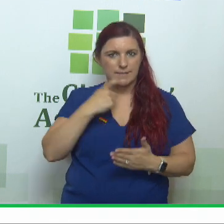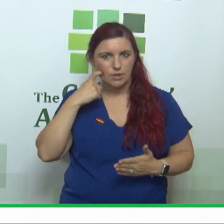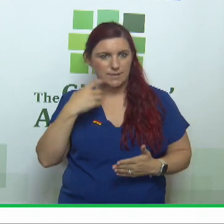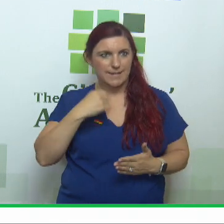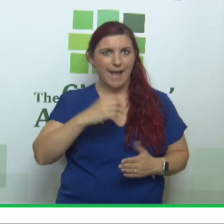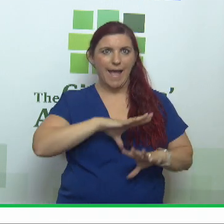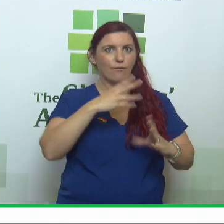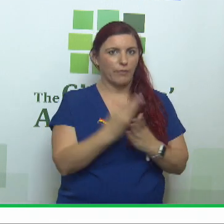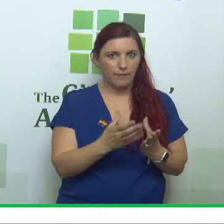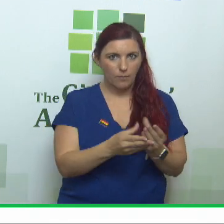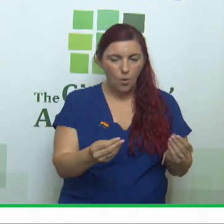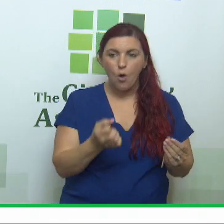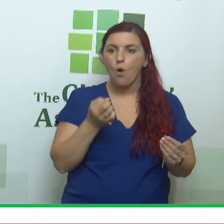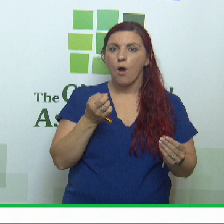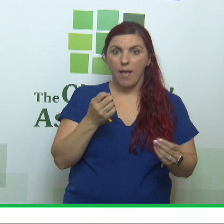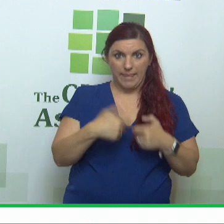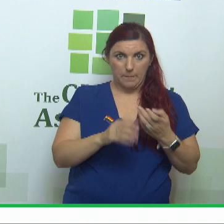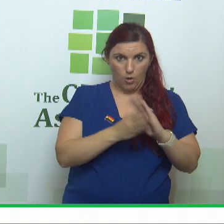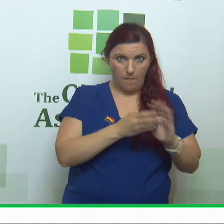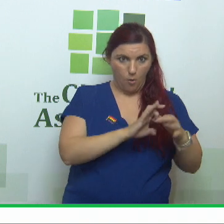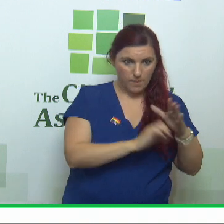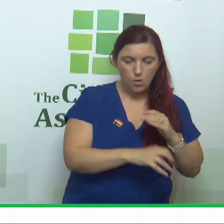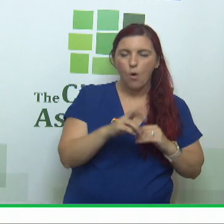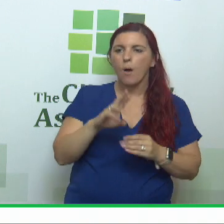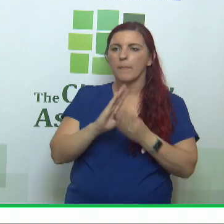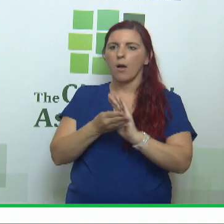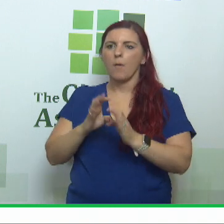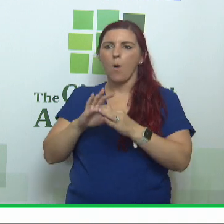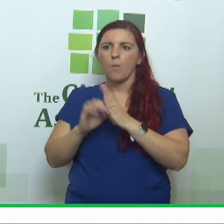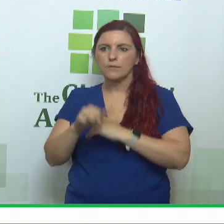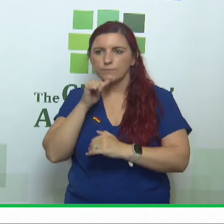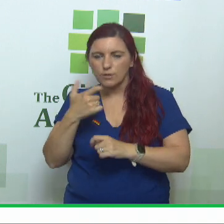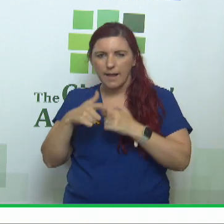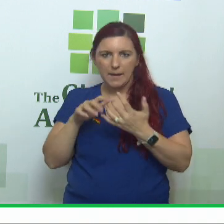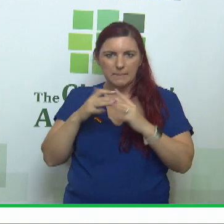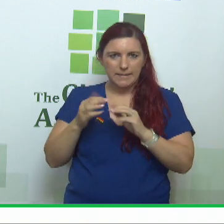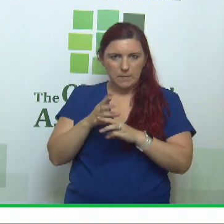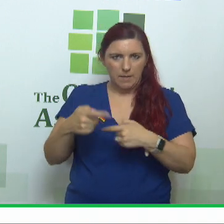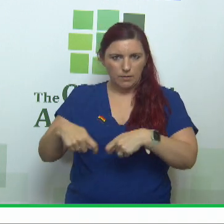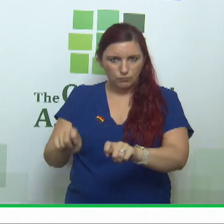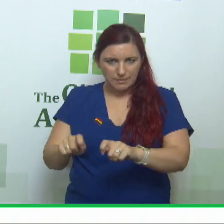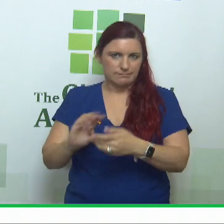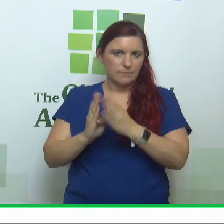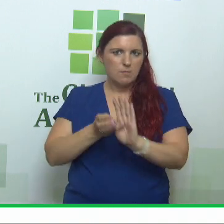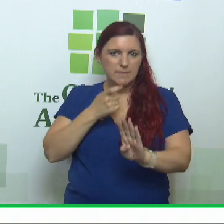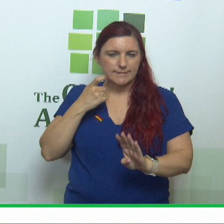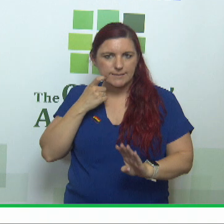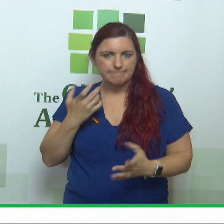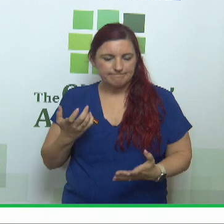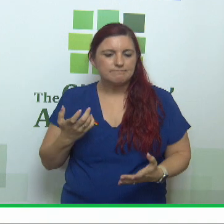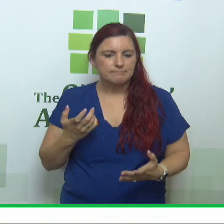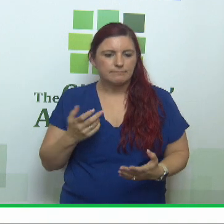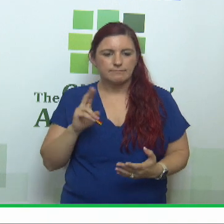other reasons, and then end up mixing with people on the streets, in hostels, who use everything, and then you will get addicted. Speaking of this